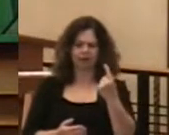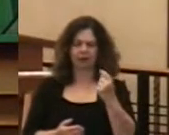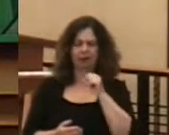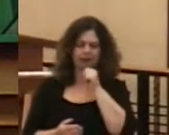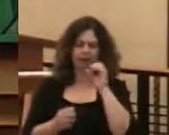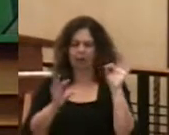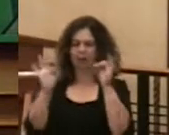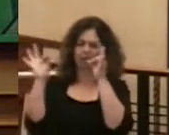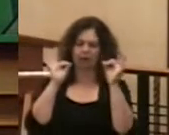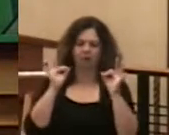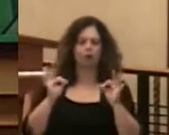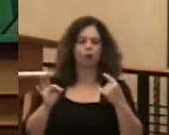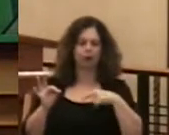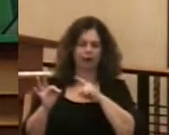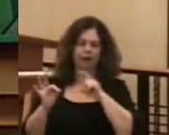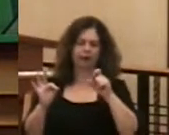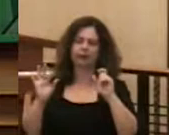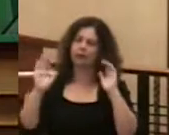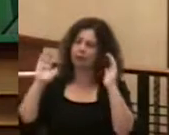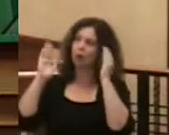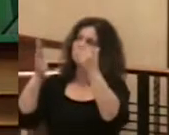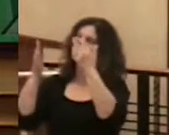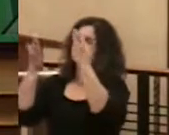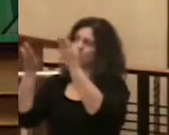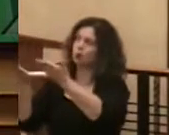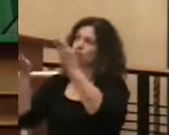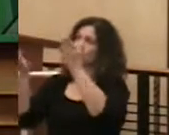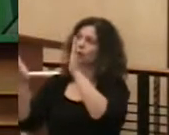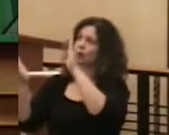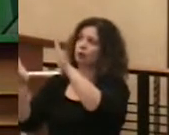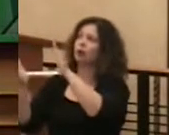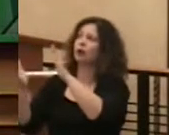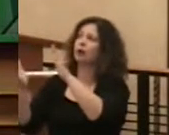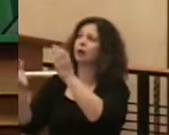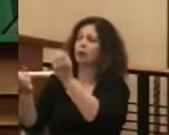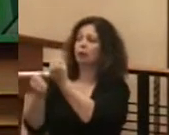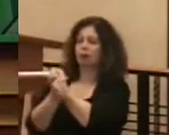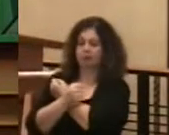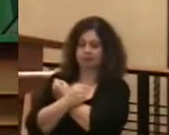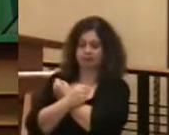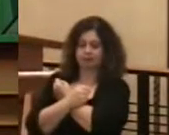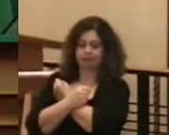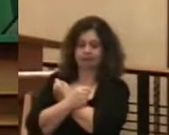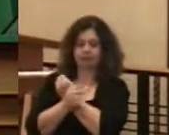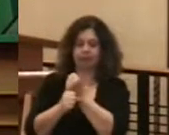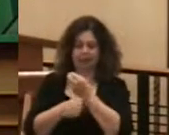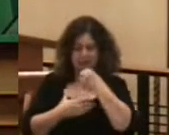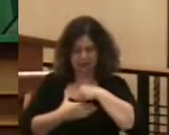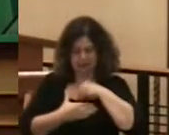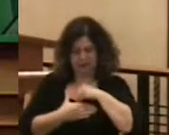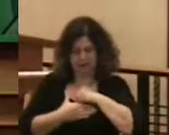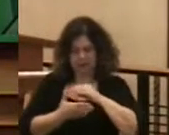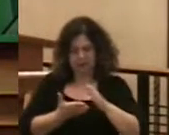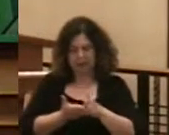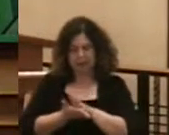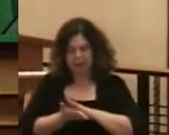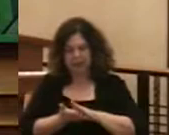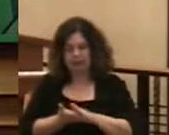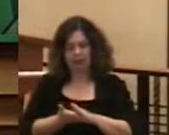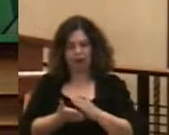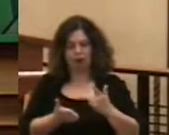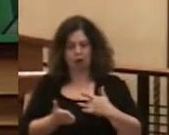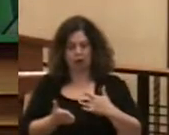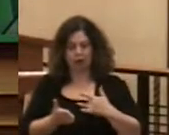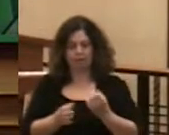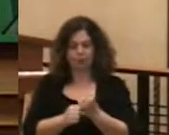distracted and what draws us away from you and your loving embrace. Create in us clean hearts and renew our